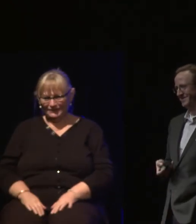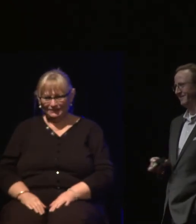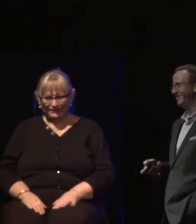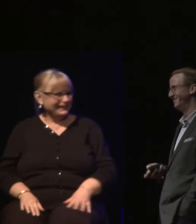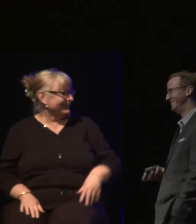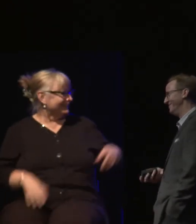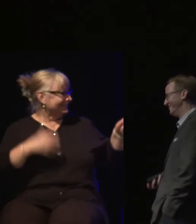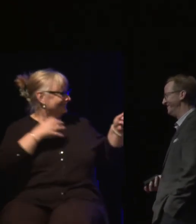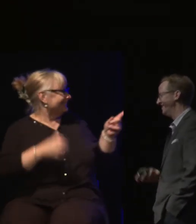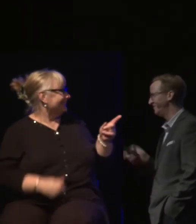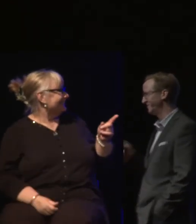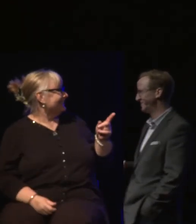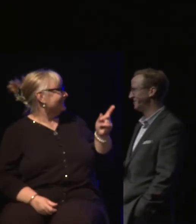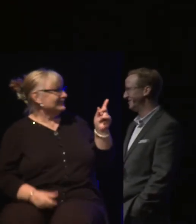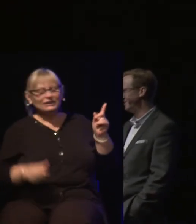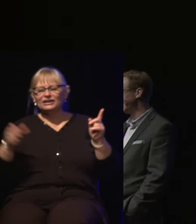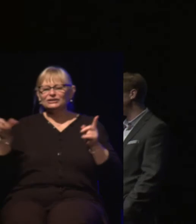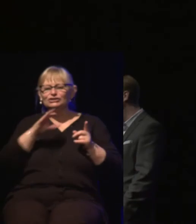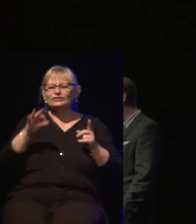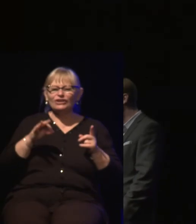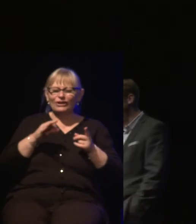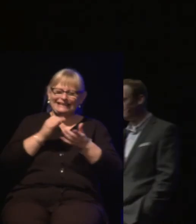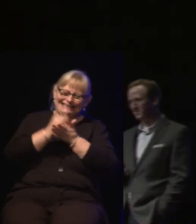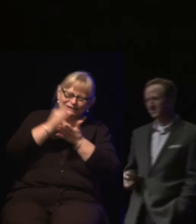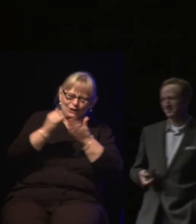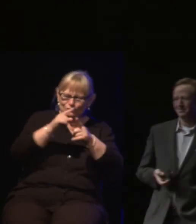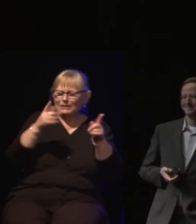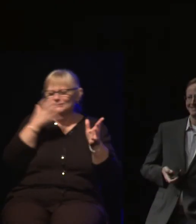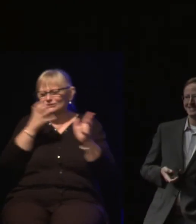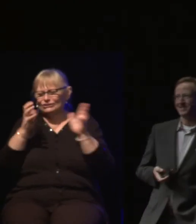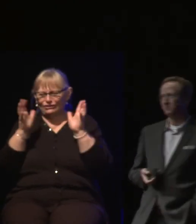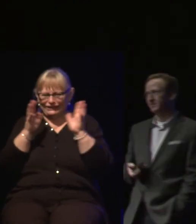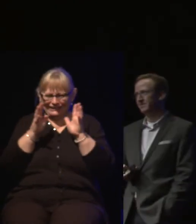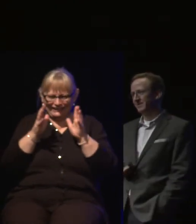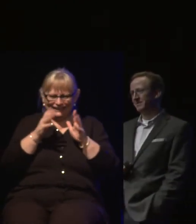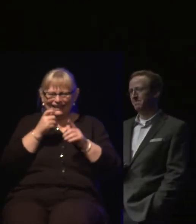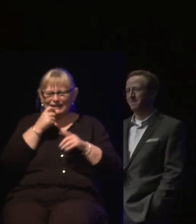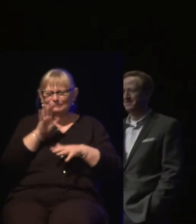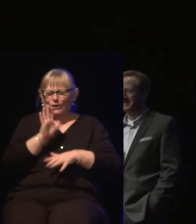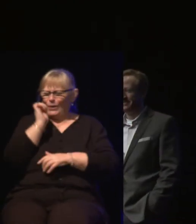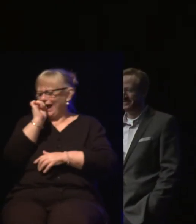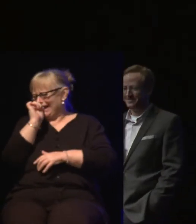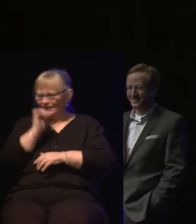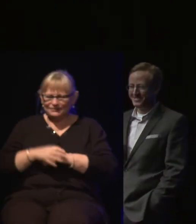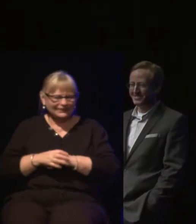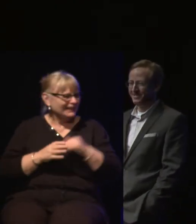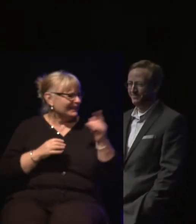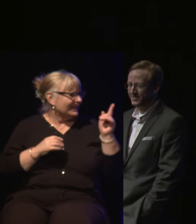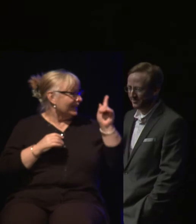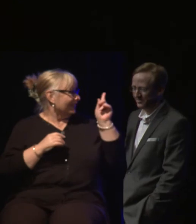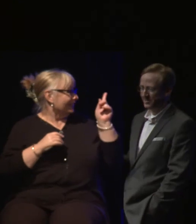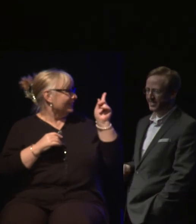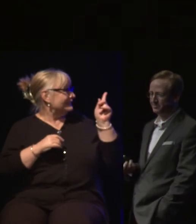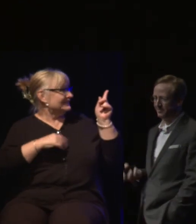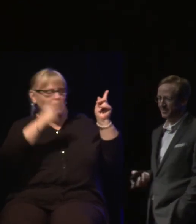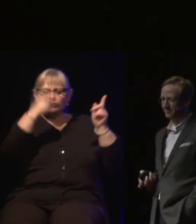Anyway, sorry. You're not supposed to insult your host, so that's awkward. This is the